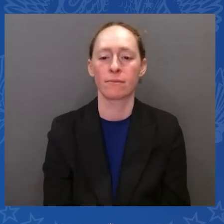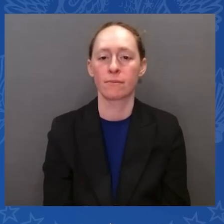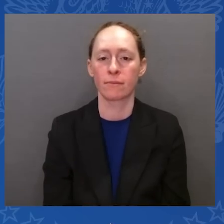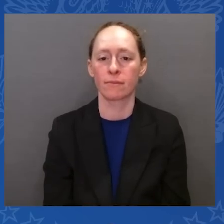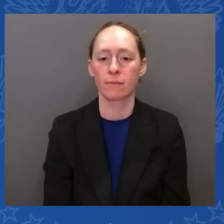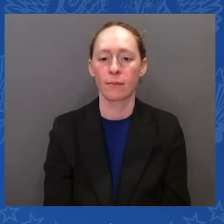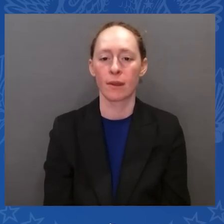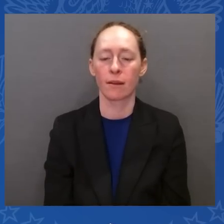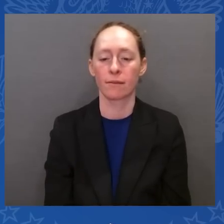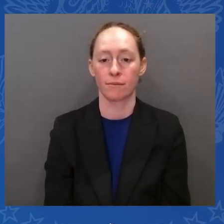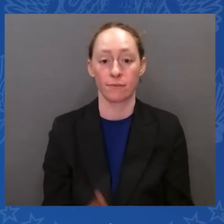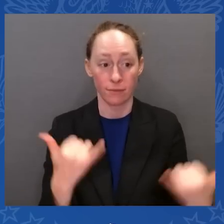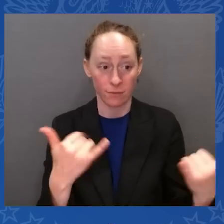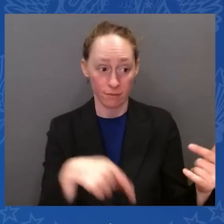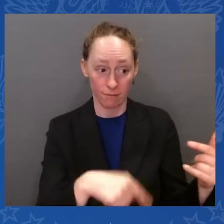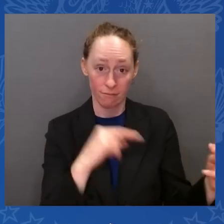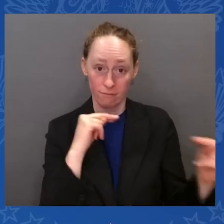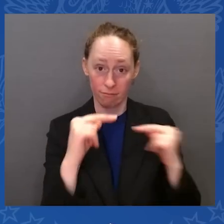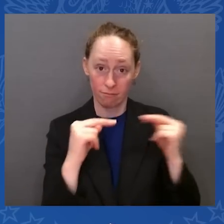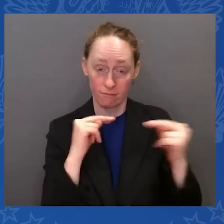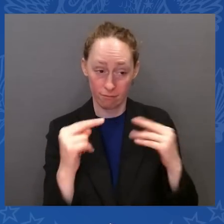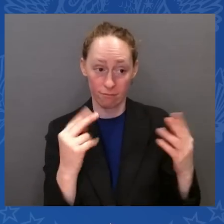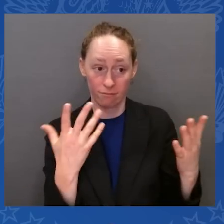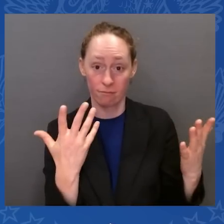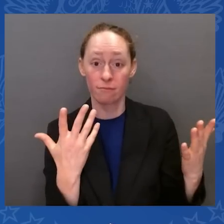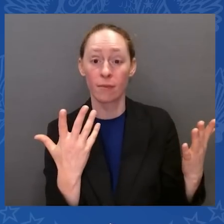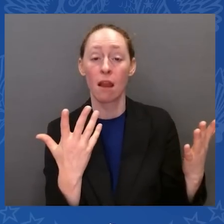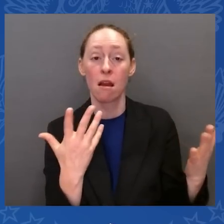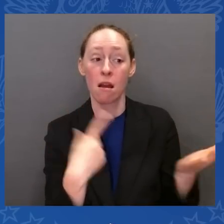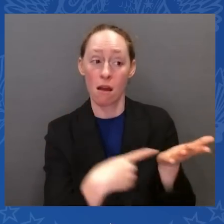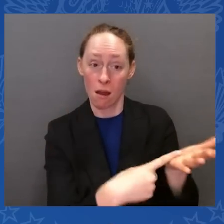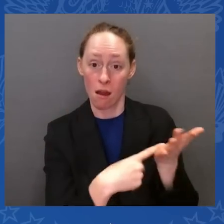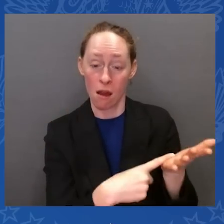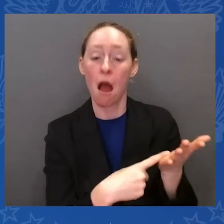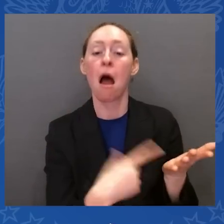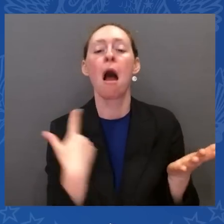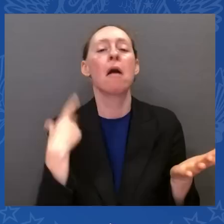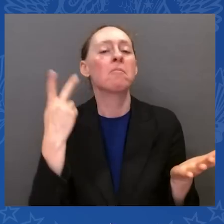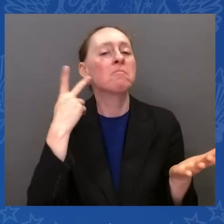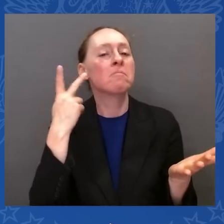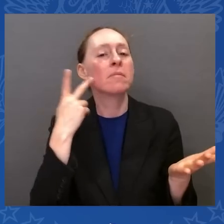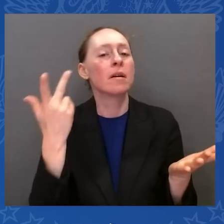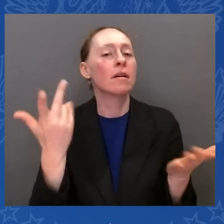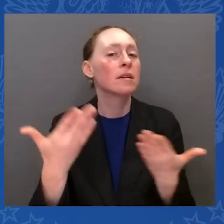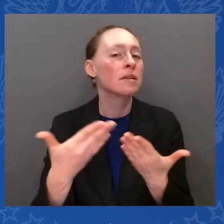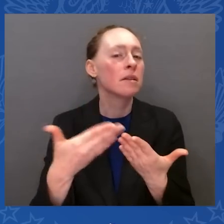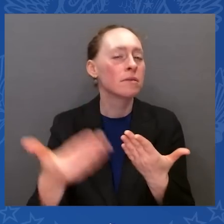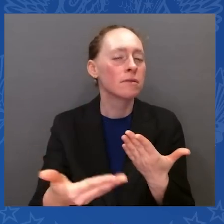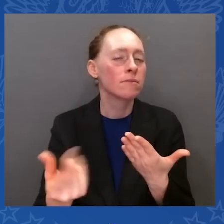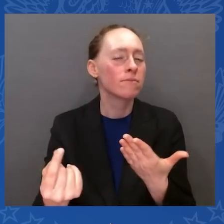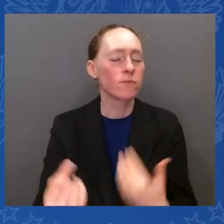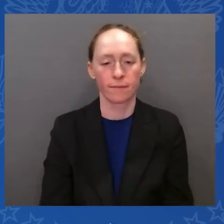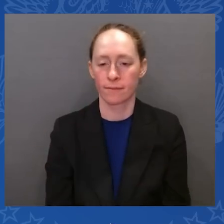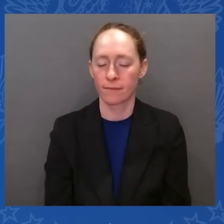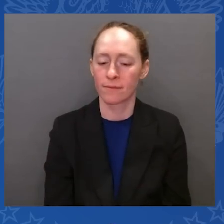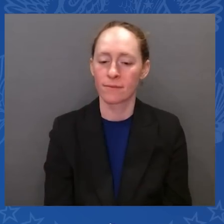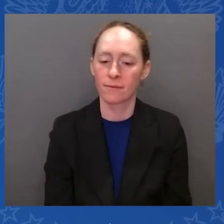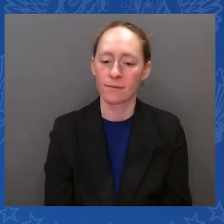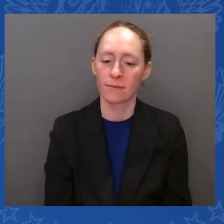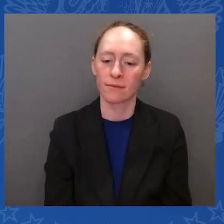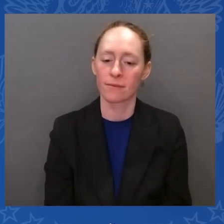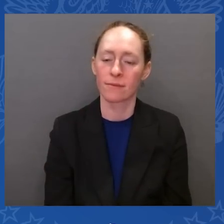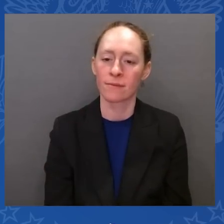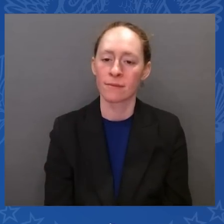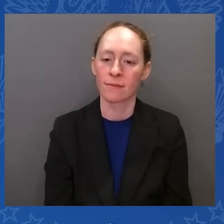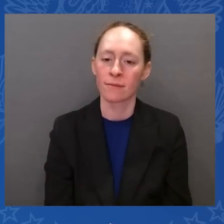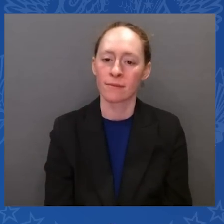I'll be very blunt with you. When we get by this, I'm thinking about taking a look at months down the road is to see what the court would say